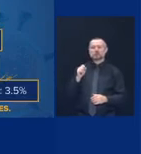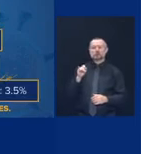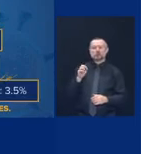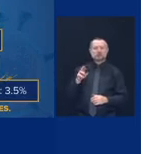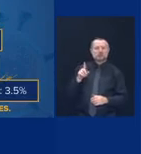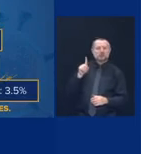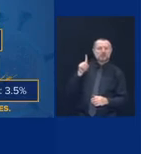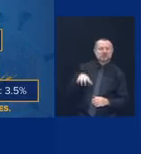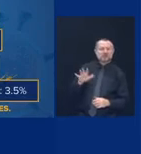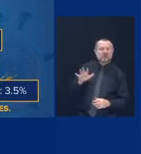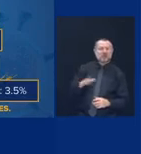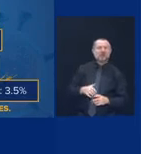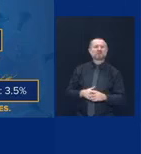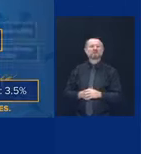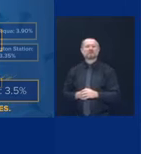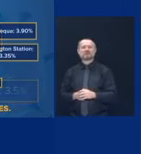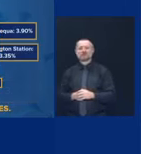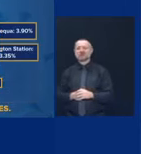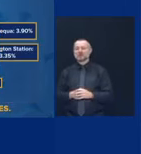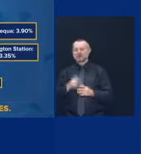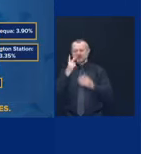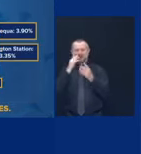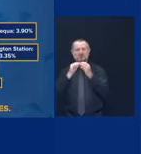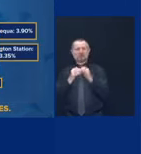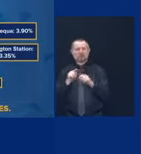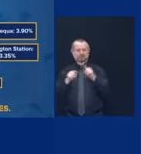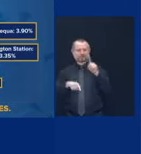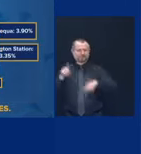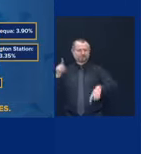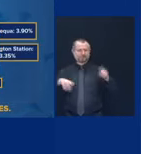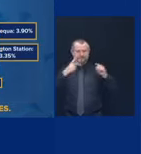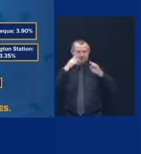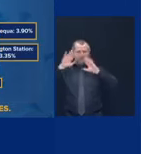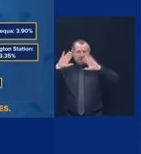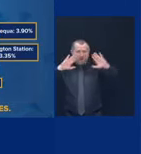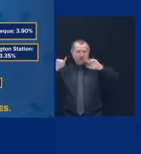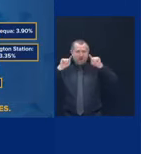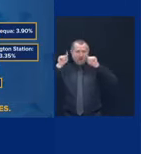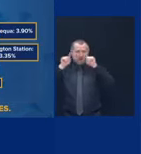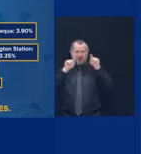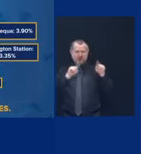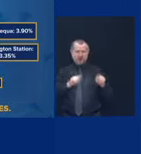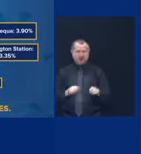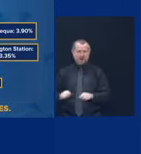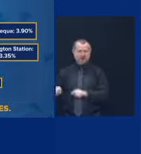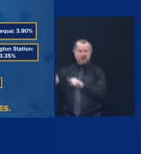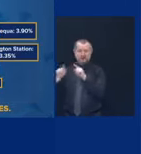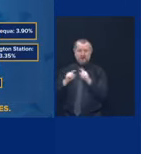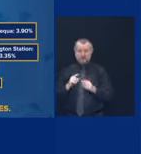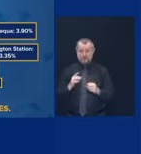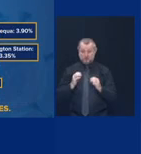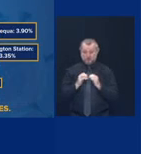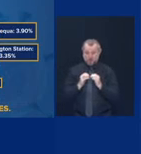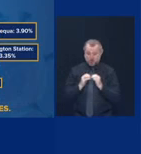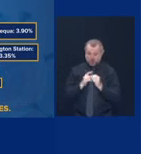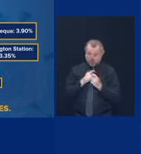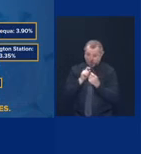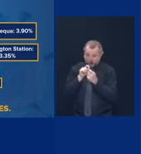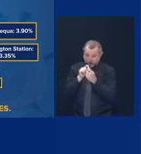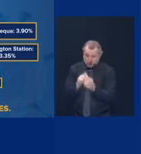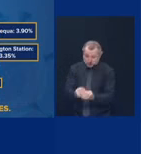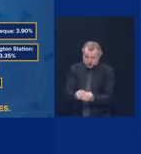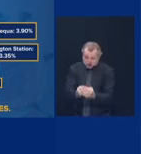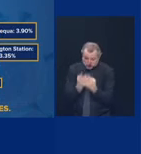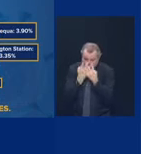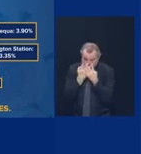You see all across the state the variance. You see by community the variance.